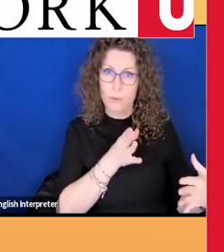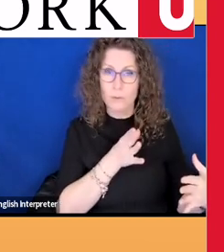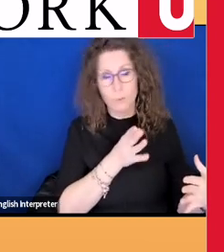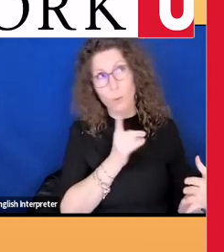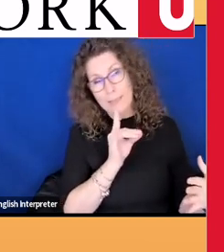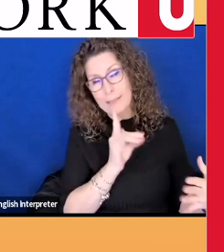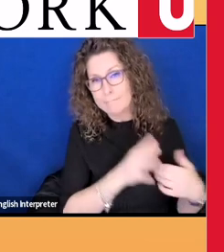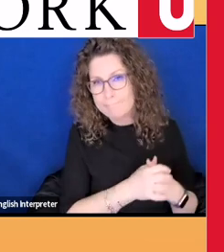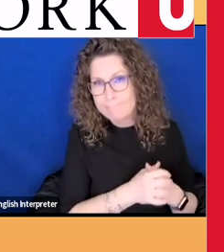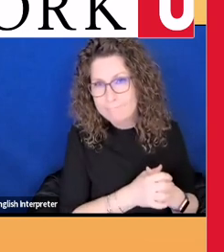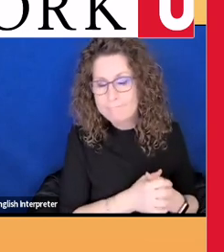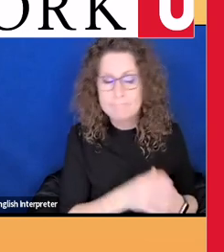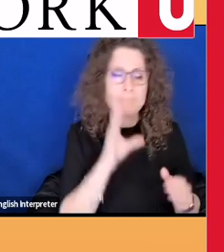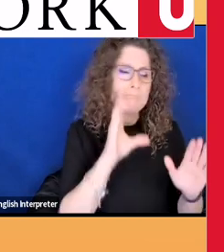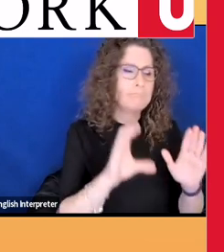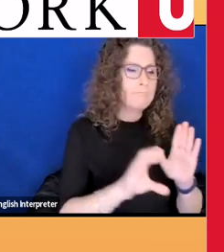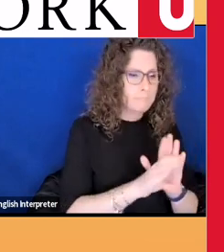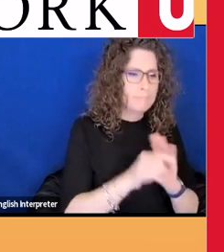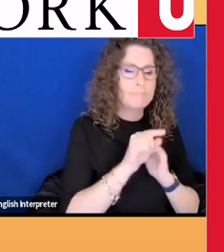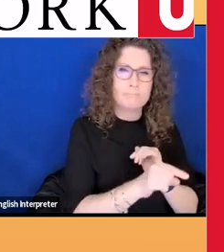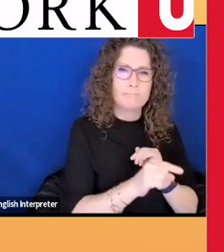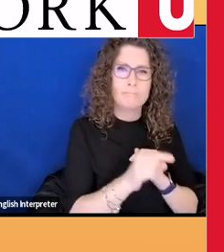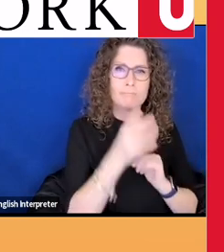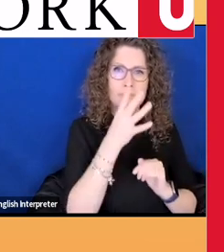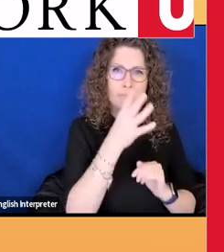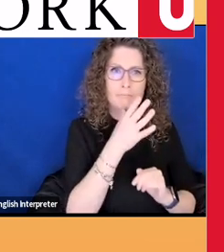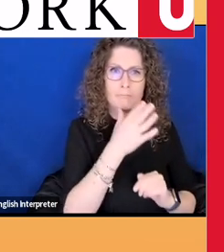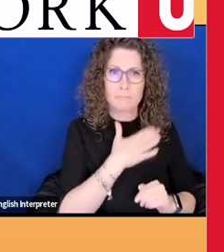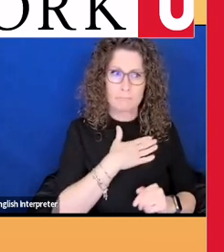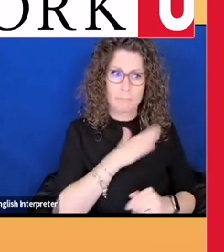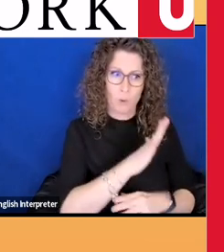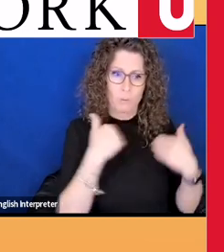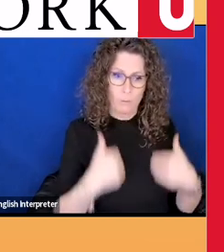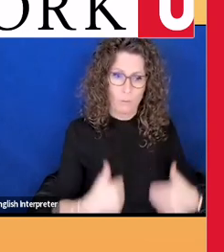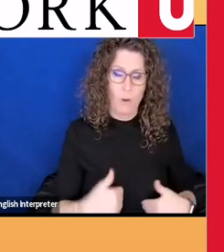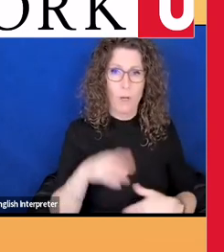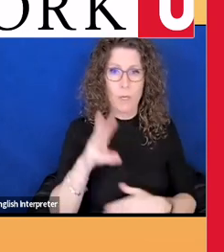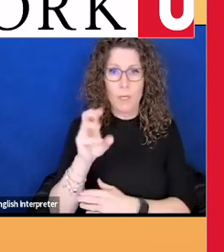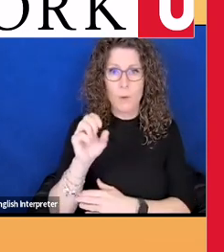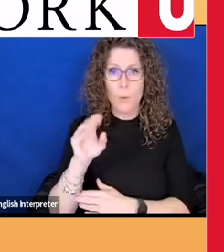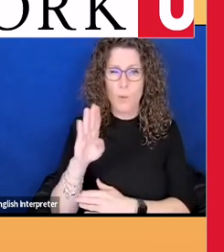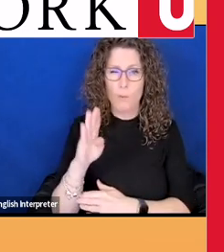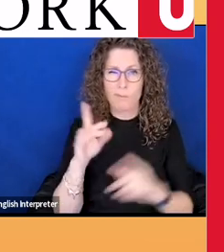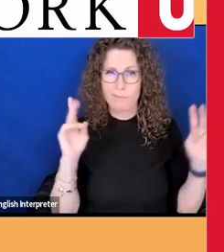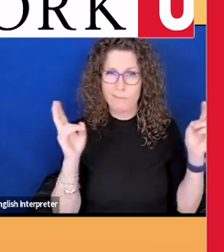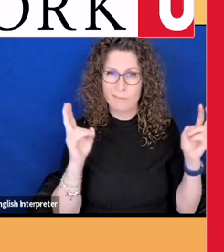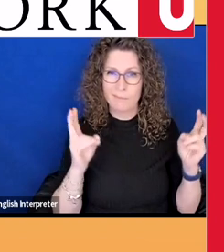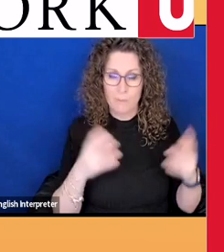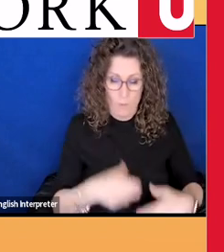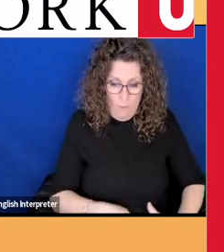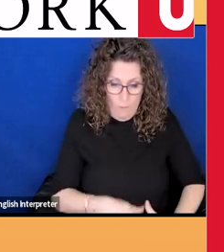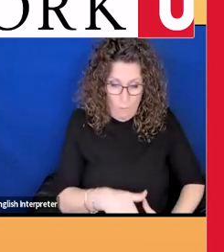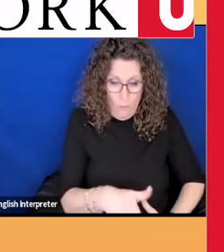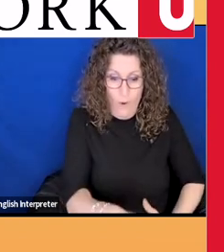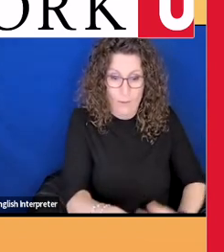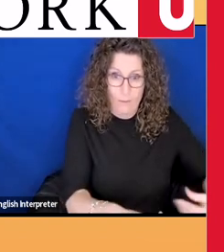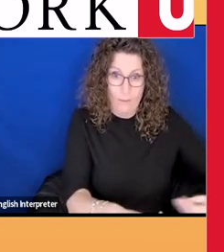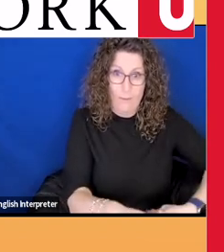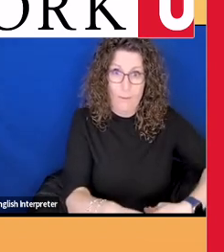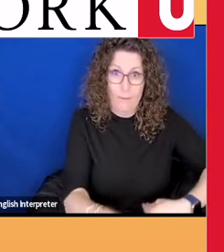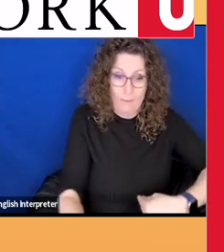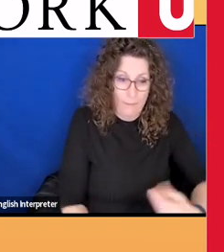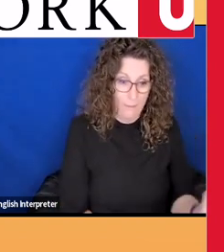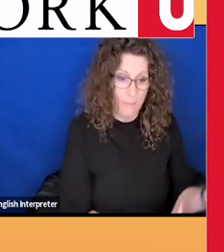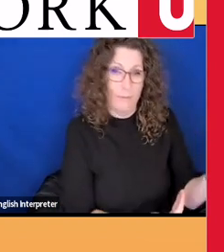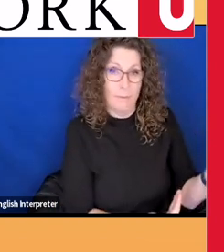In my photograph, the mother's body is a womb that contains the infant body, even as the child extends his toes